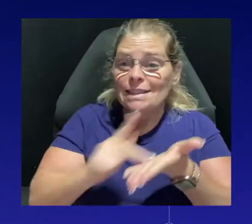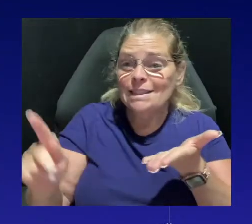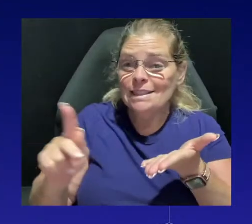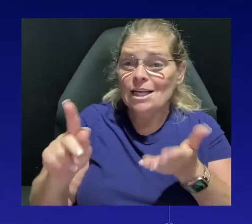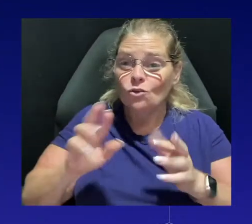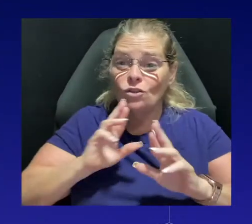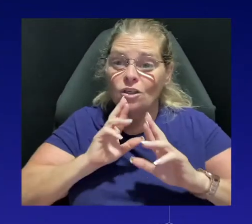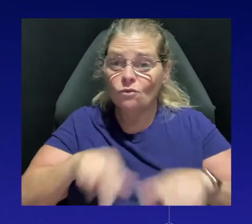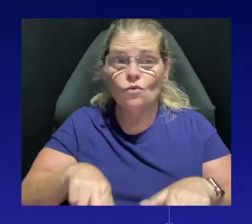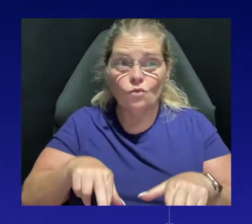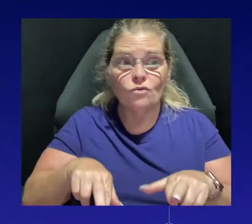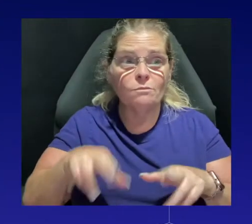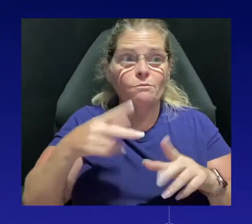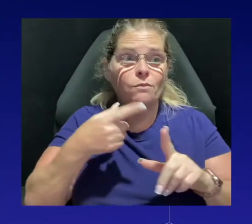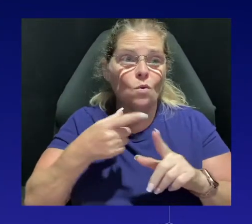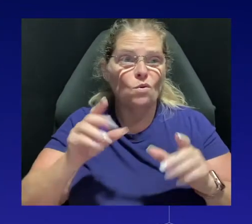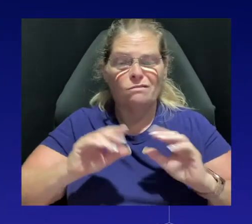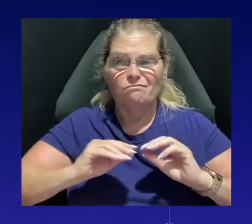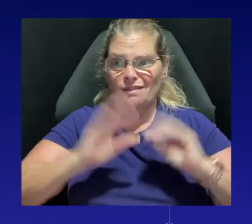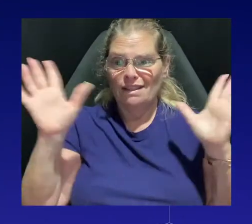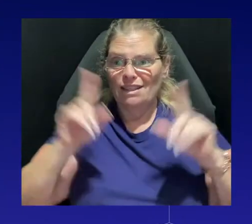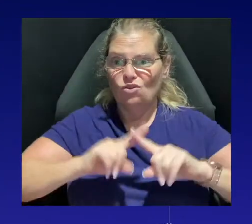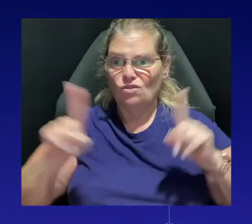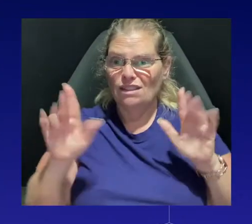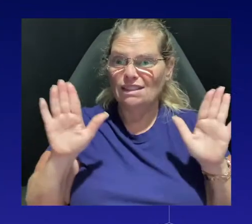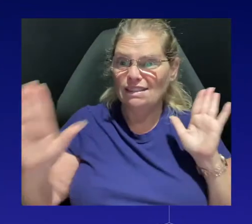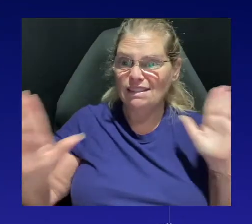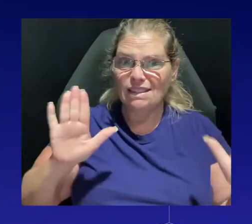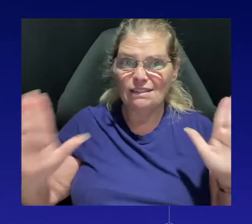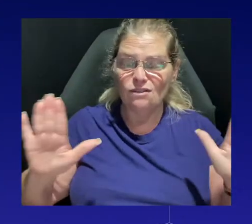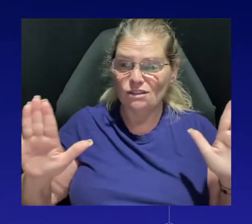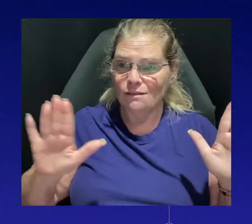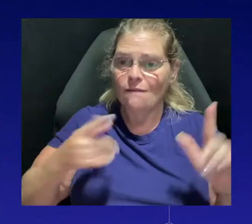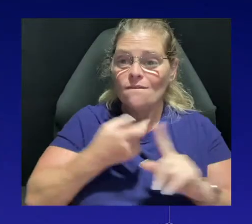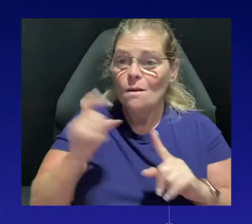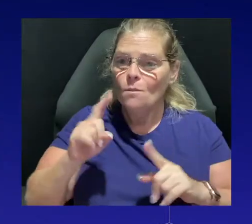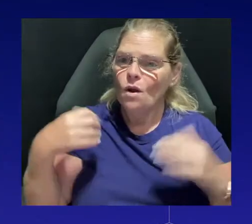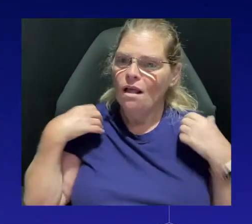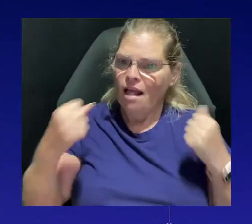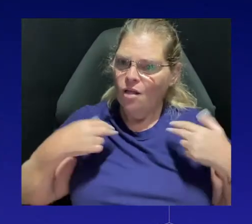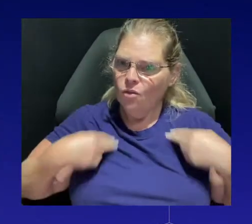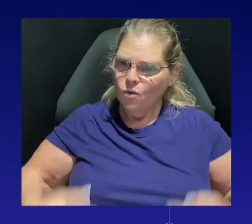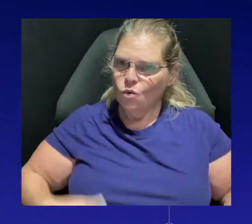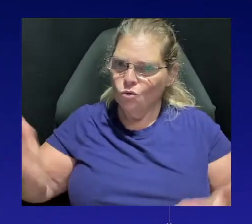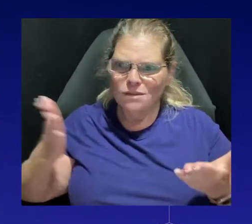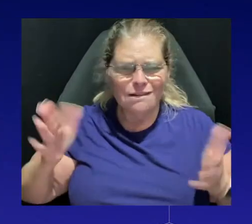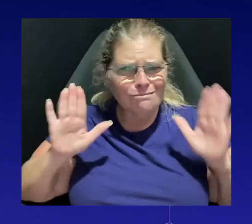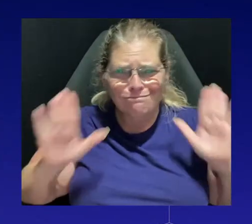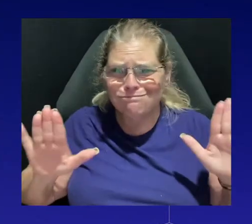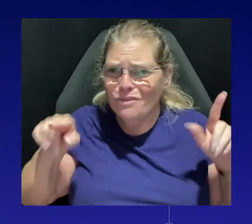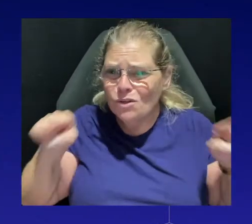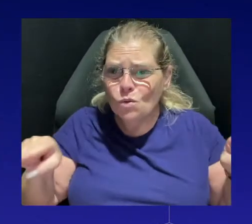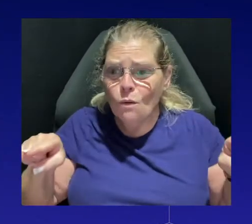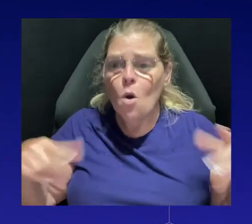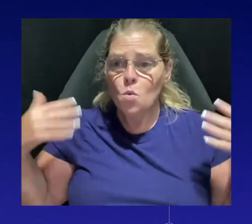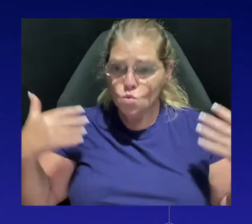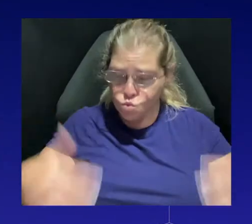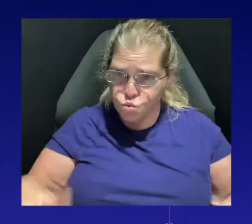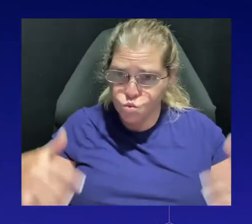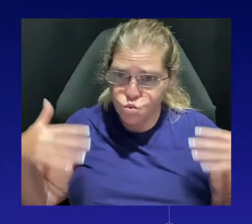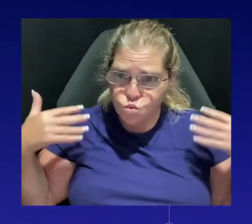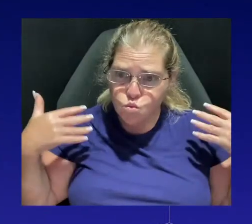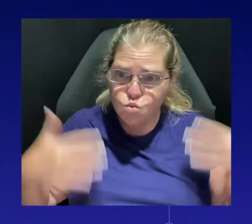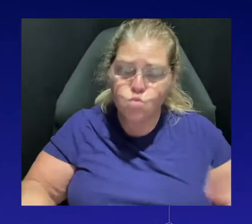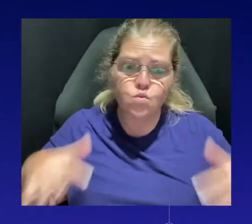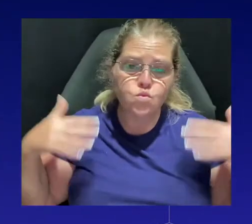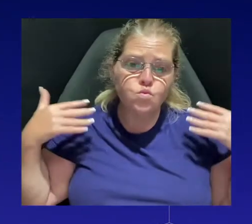was out of the office of, out of the Department of Health and Human Services that really, again, shines a light on those conversations